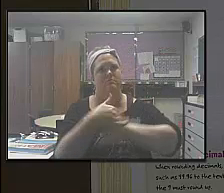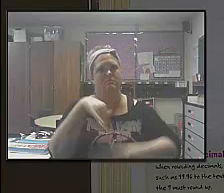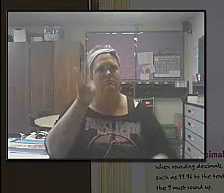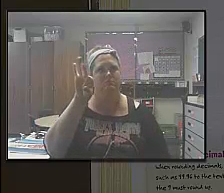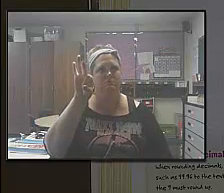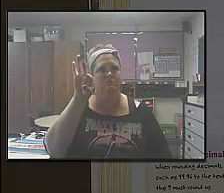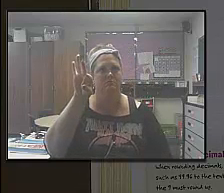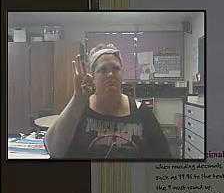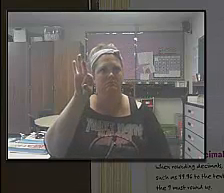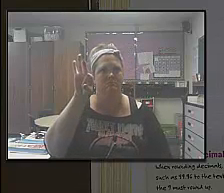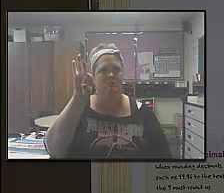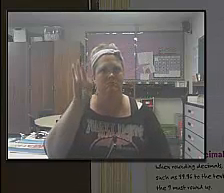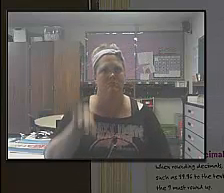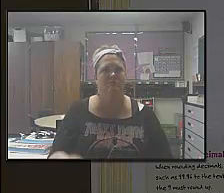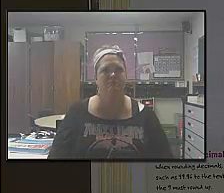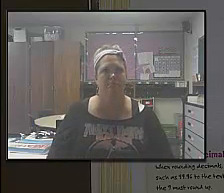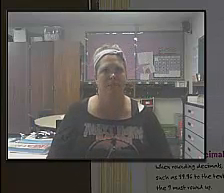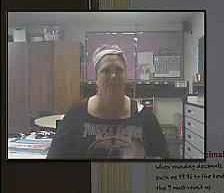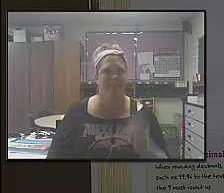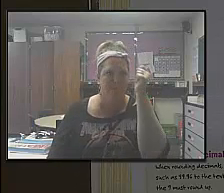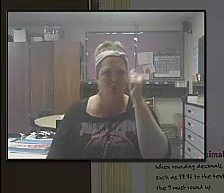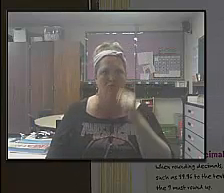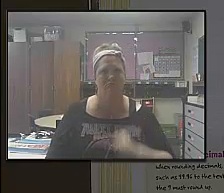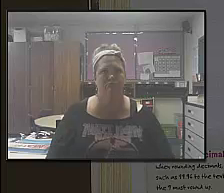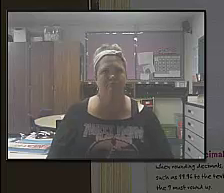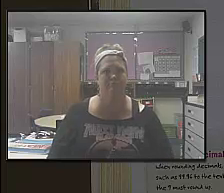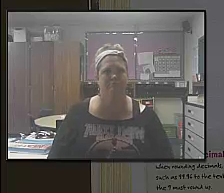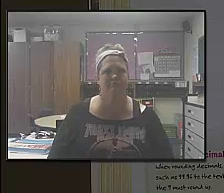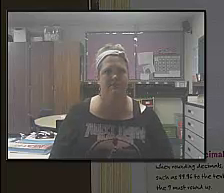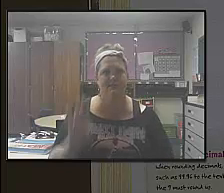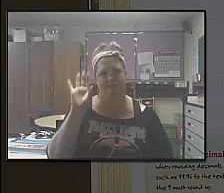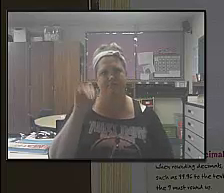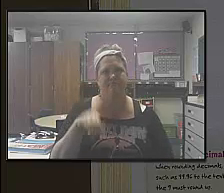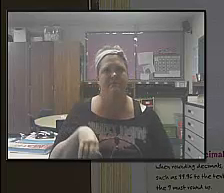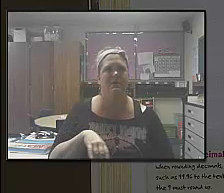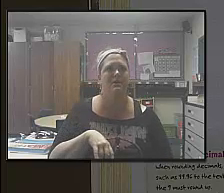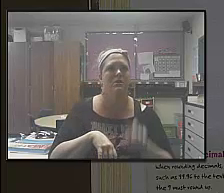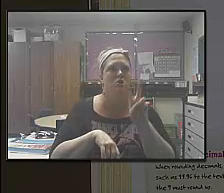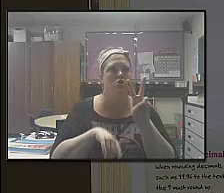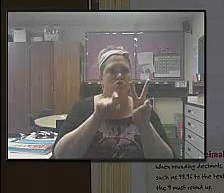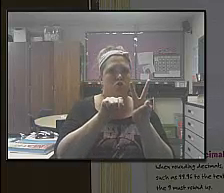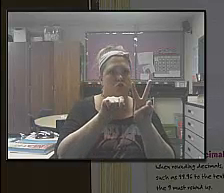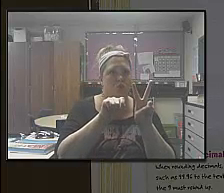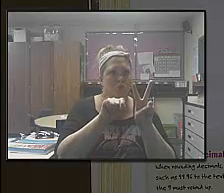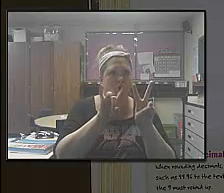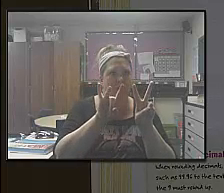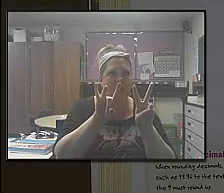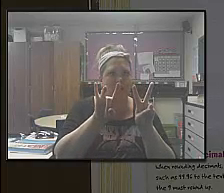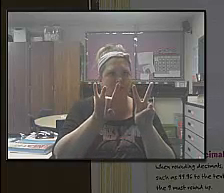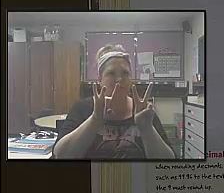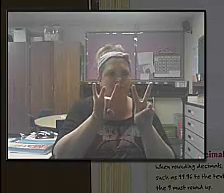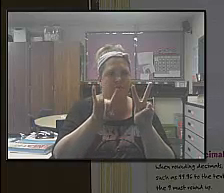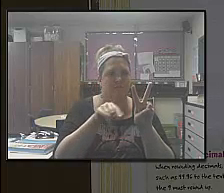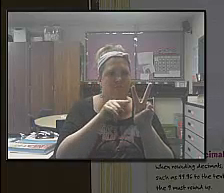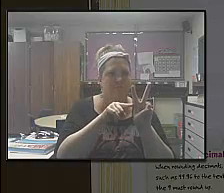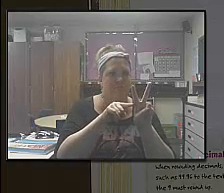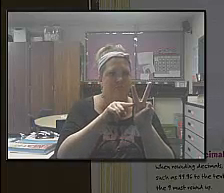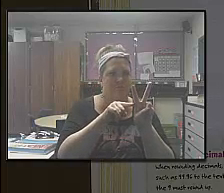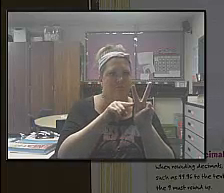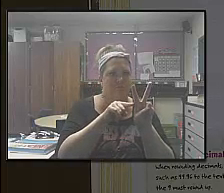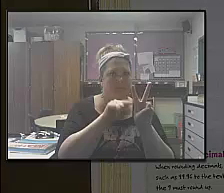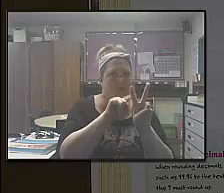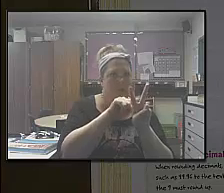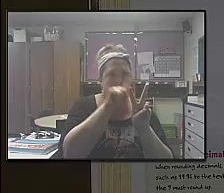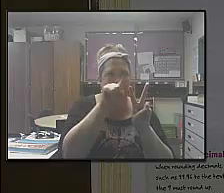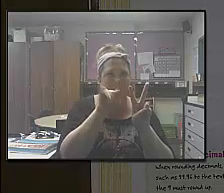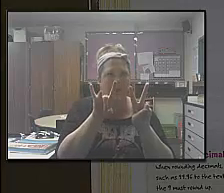add estimate 1 to the 8, and it's a 9. 29.6 Ooh, is wait. about 2.8. Nearest whole number.